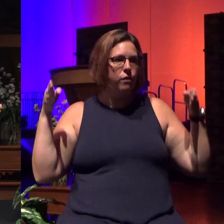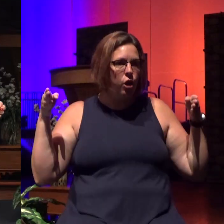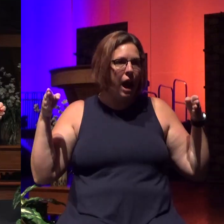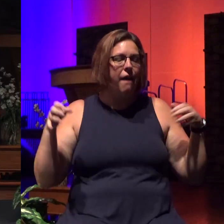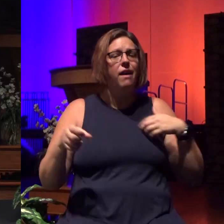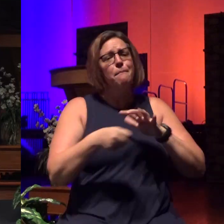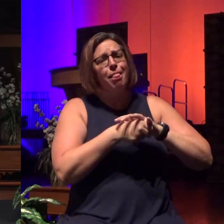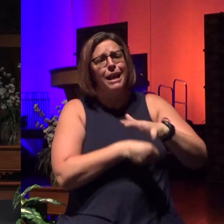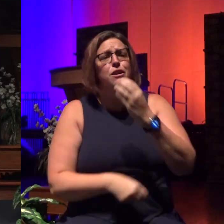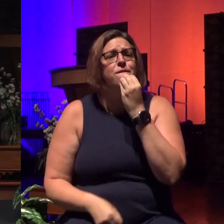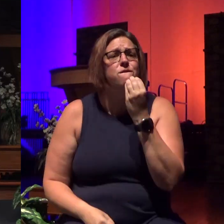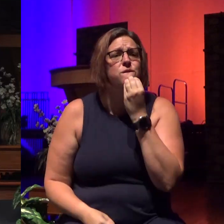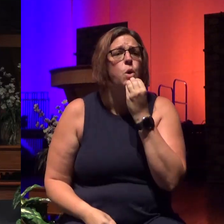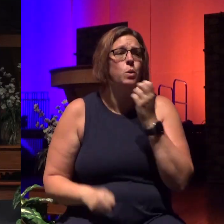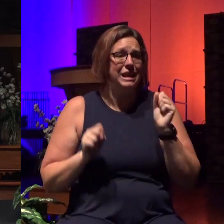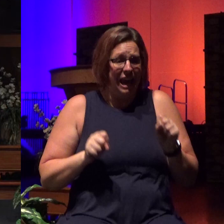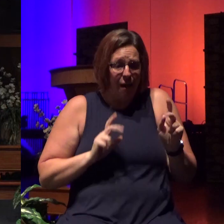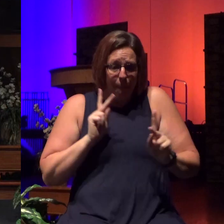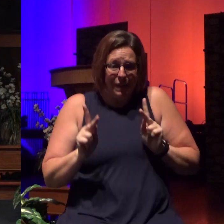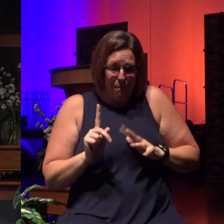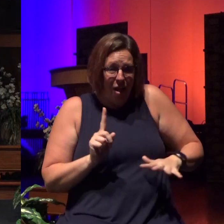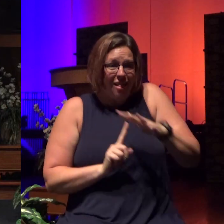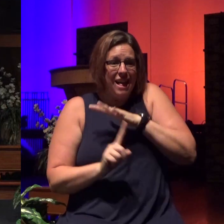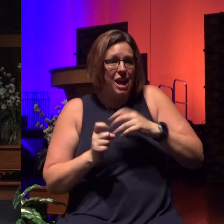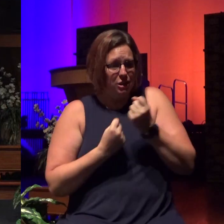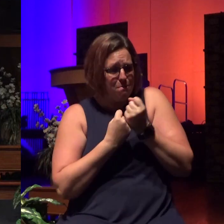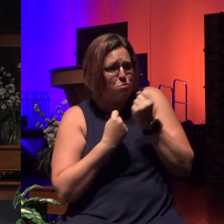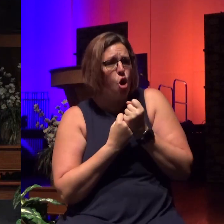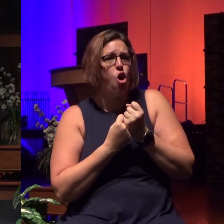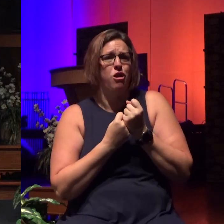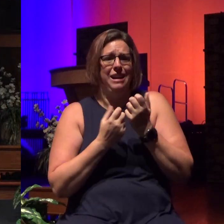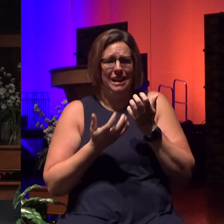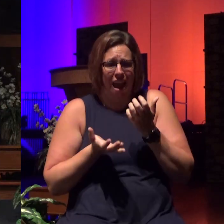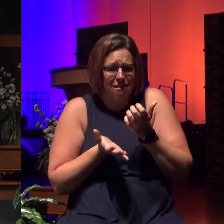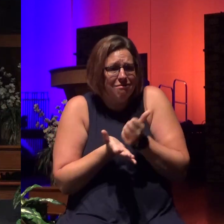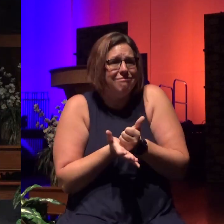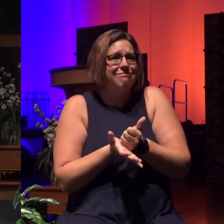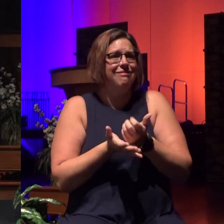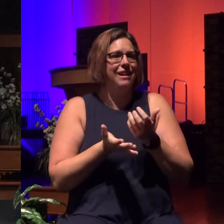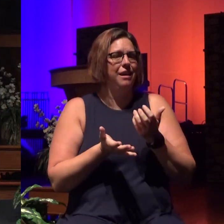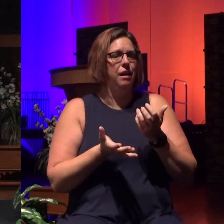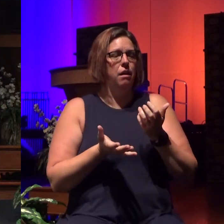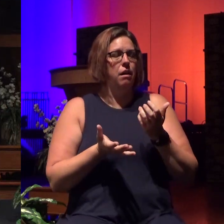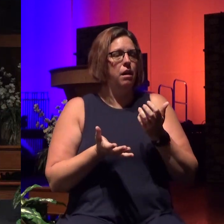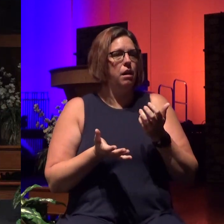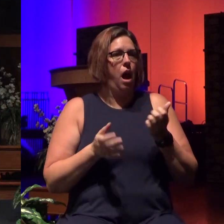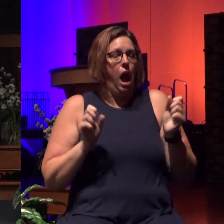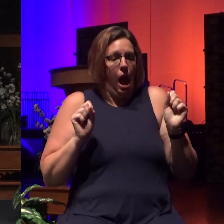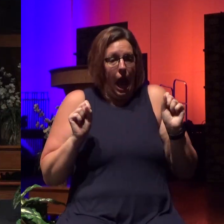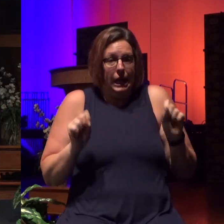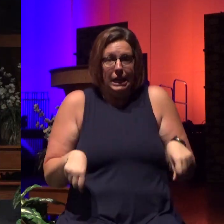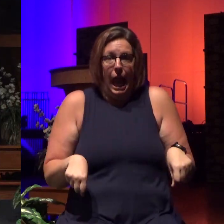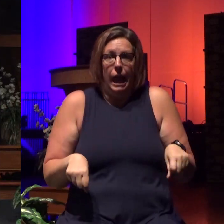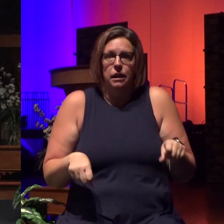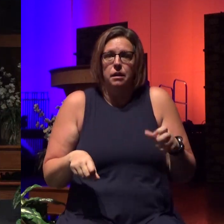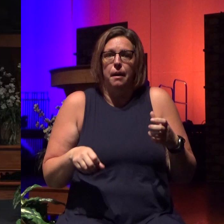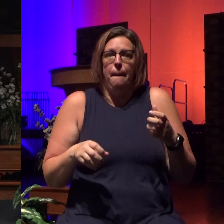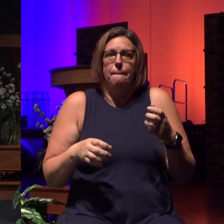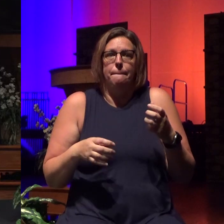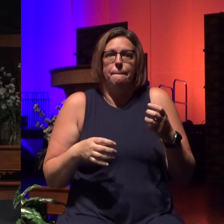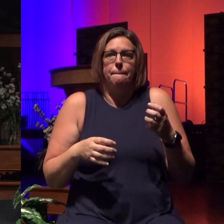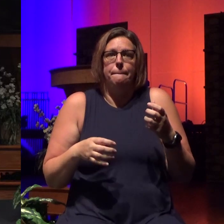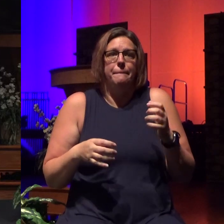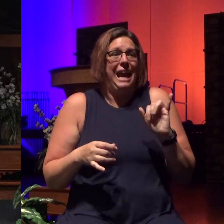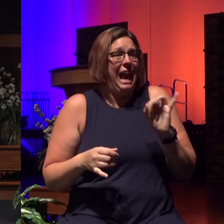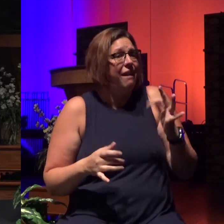food to eat, could have people around them to support them and nurture them no matter what their circumstances, could be supported and if they